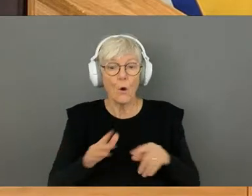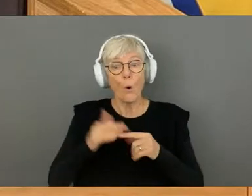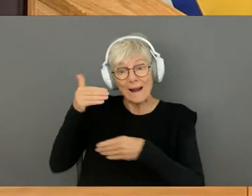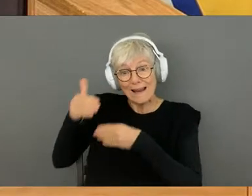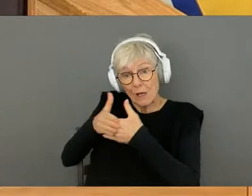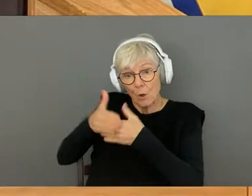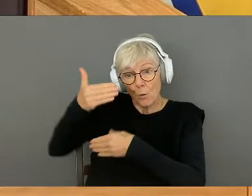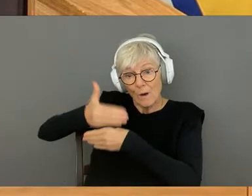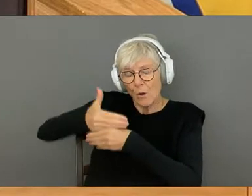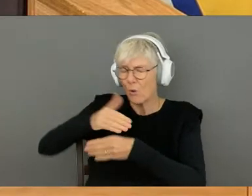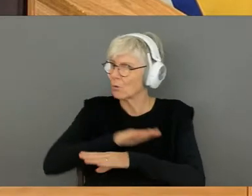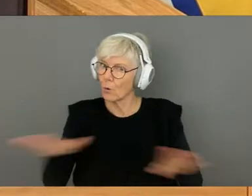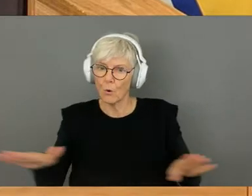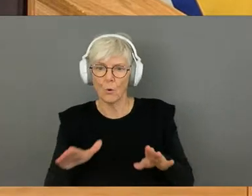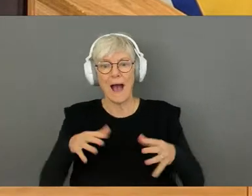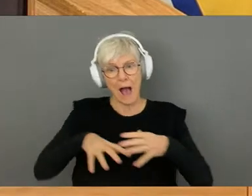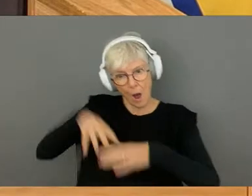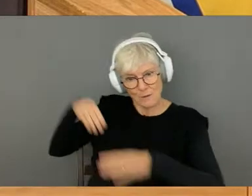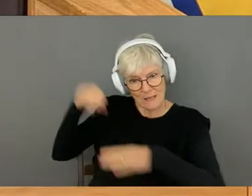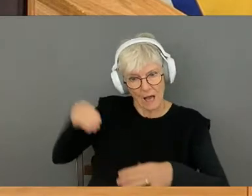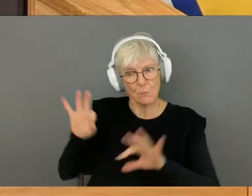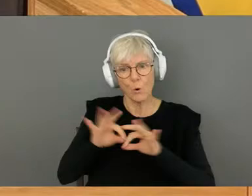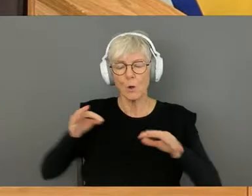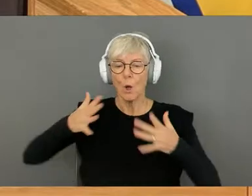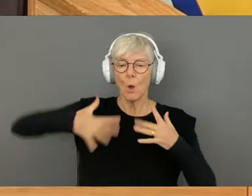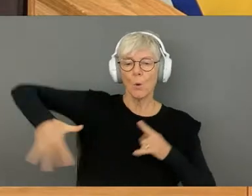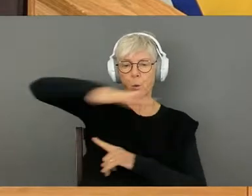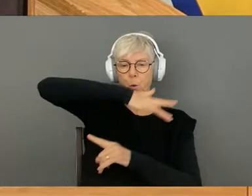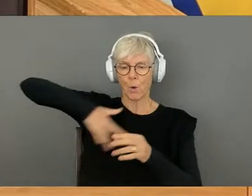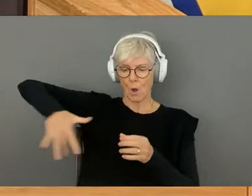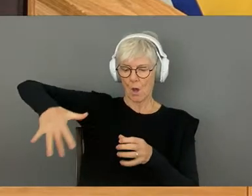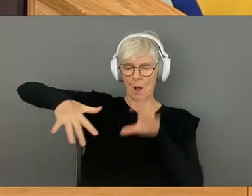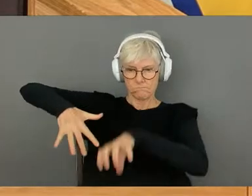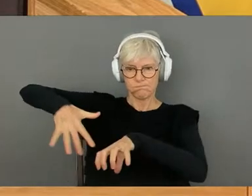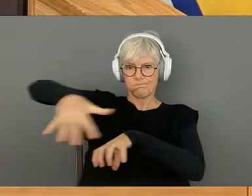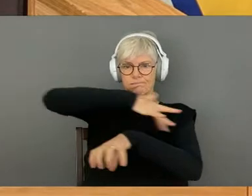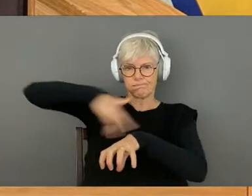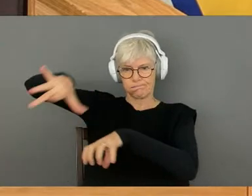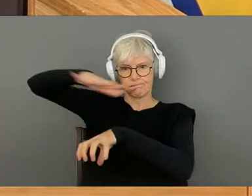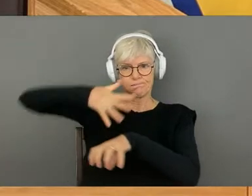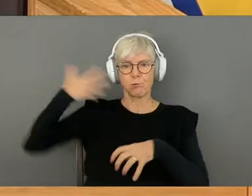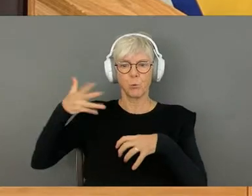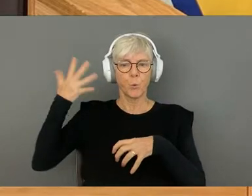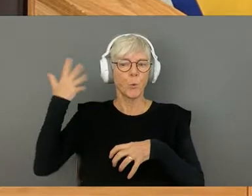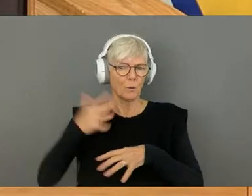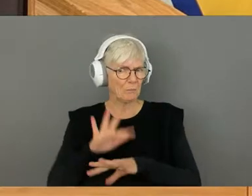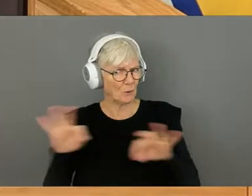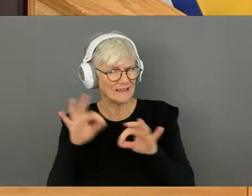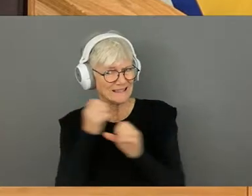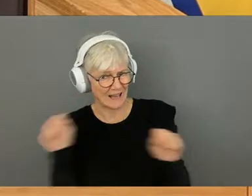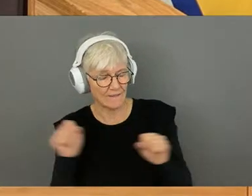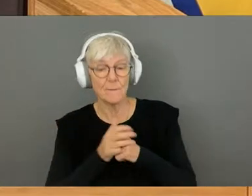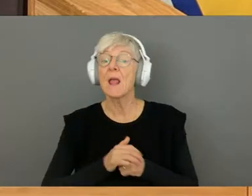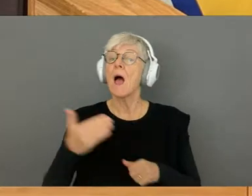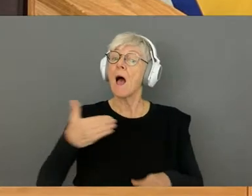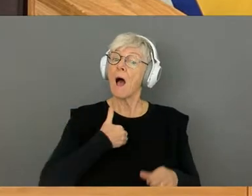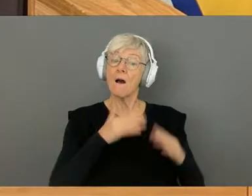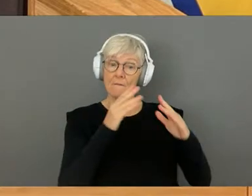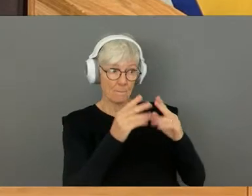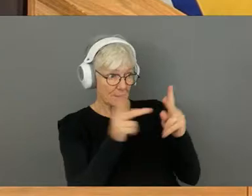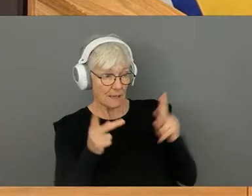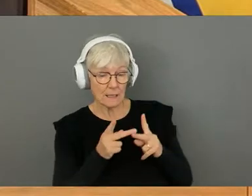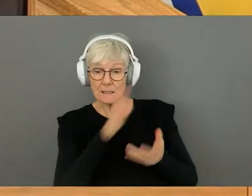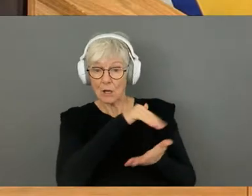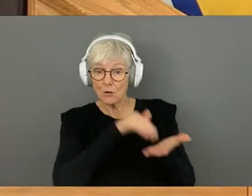warming centers throughout the province. They're offering different foods, snacks, coffee. There's charging stations and water for those that need